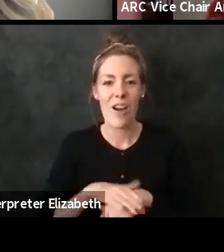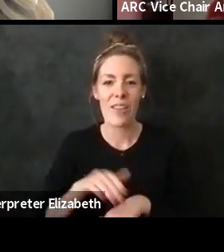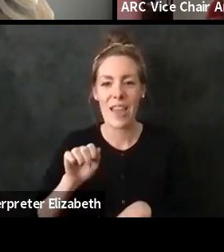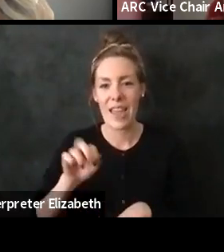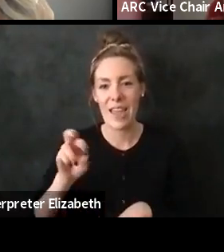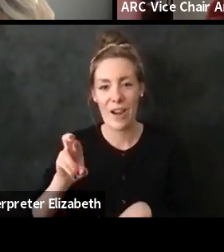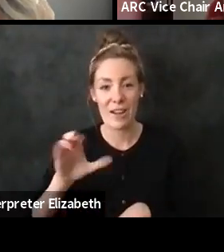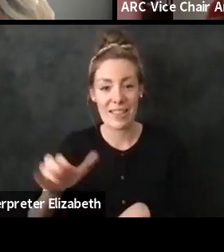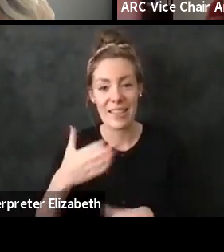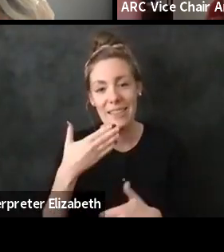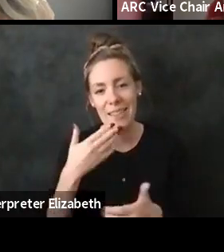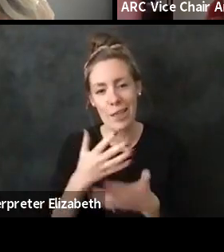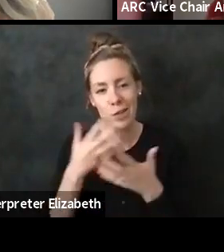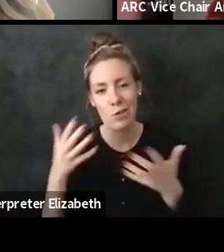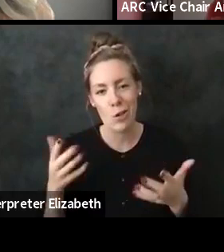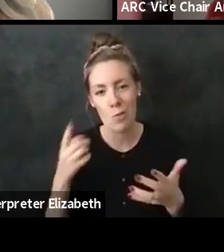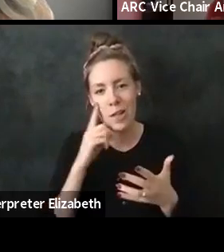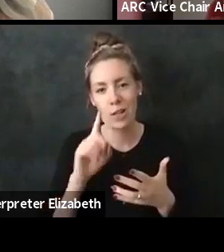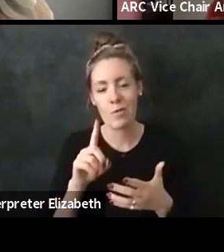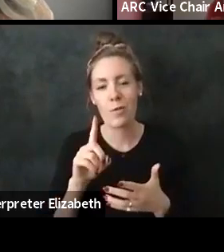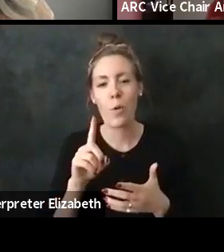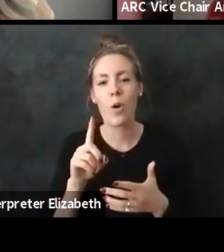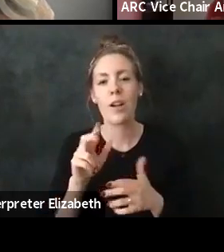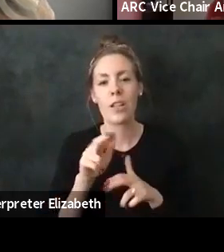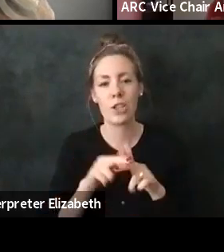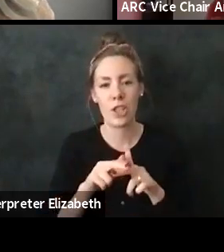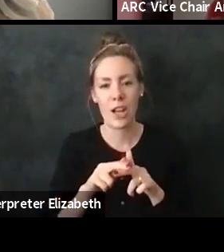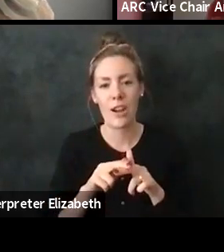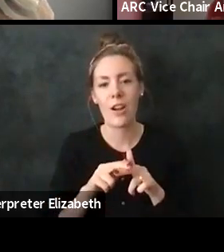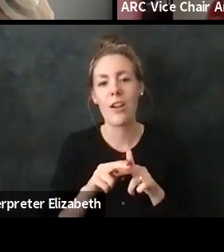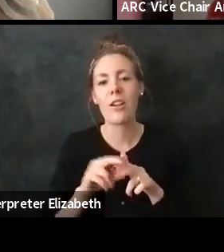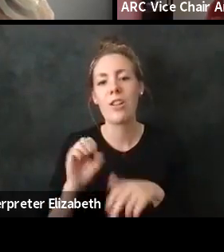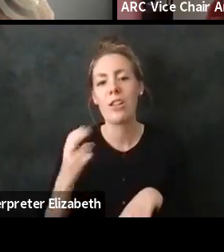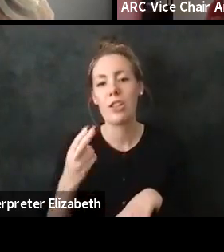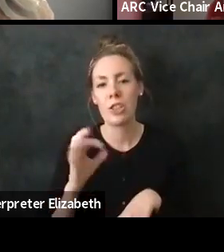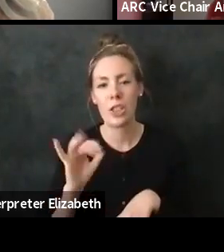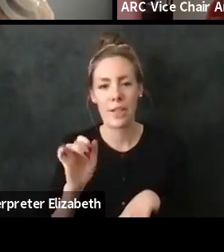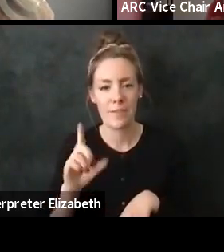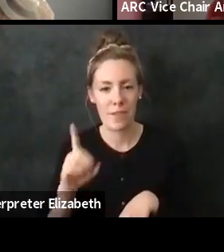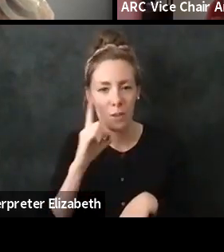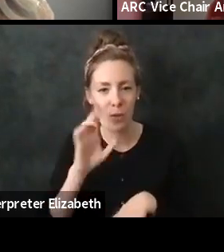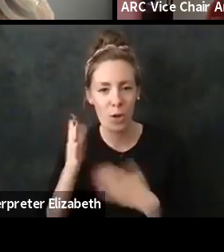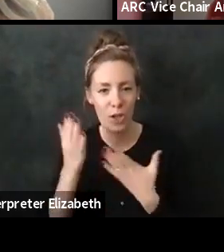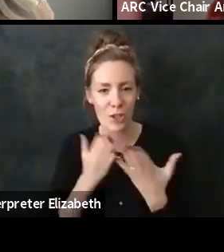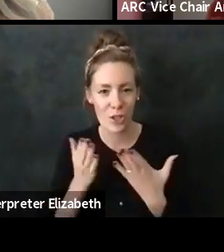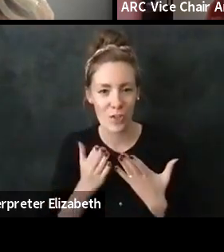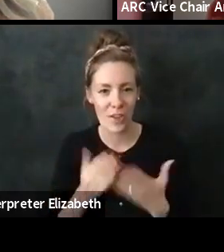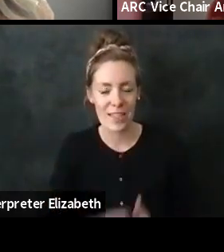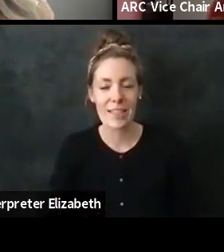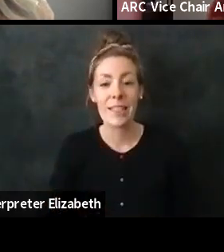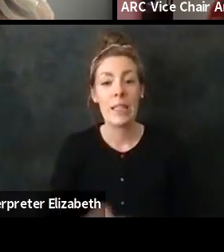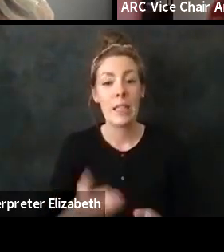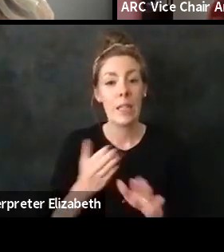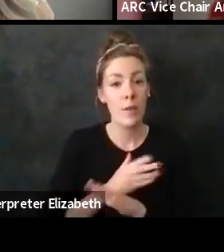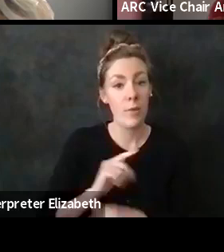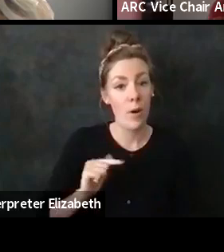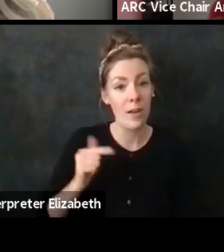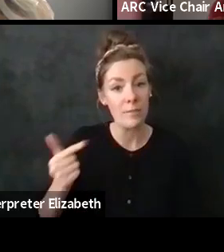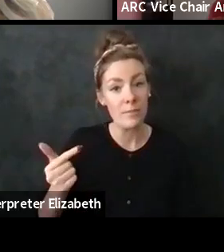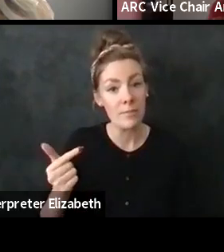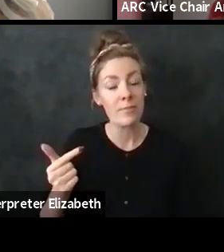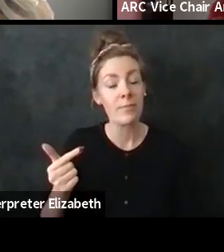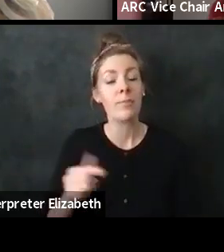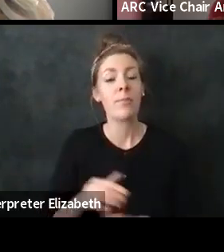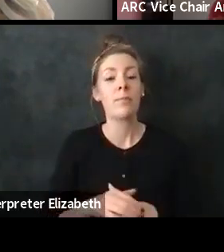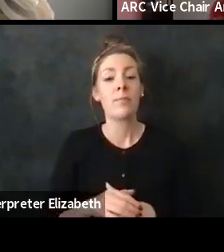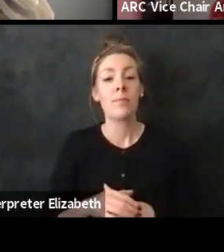thank you so much to Chair Ed Sheffield and to Vice Chair Ana Horta for their service on this. But before I hand it over to your Chair and Vice